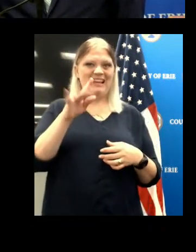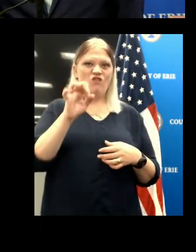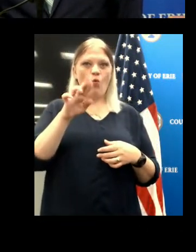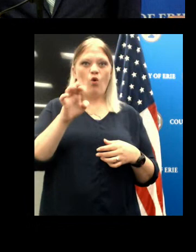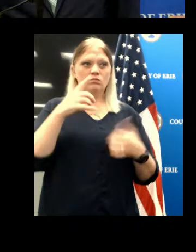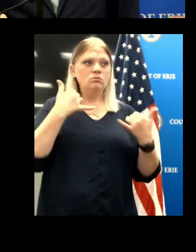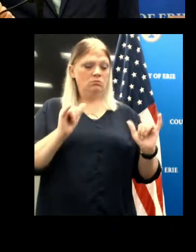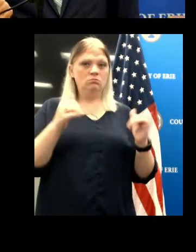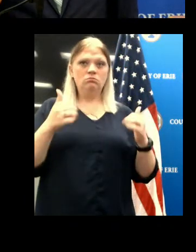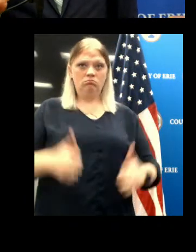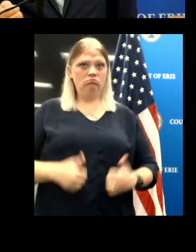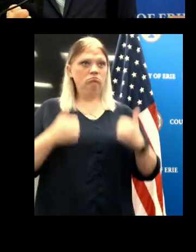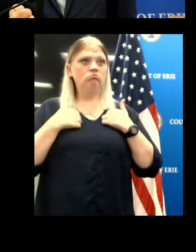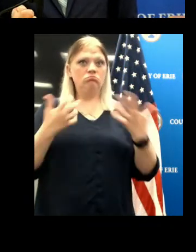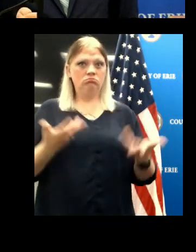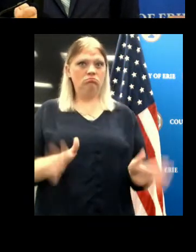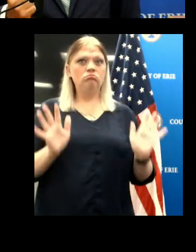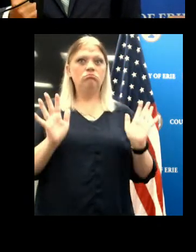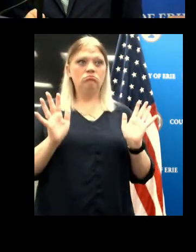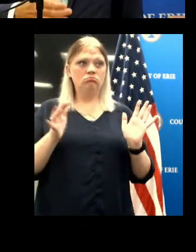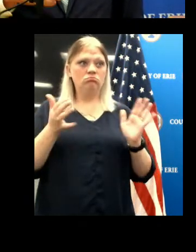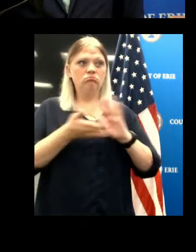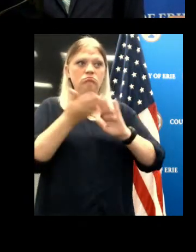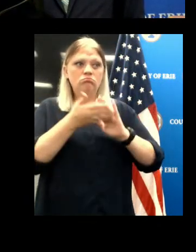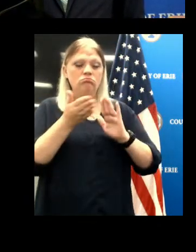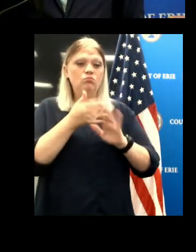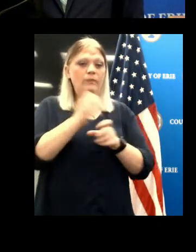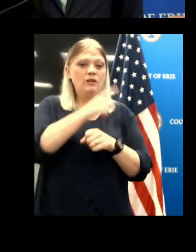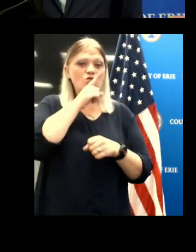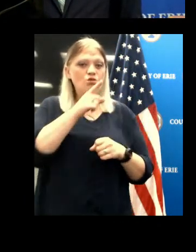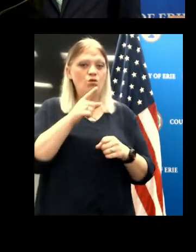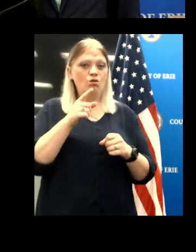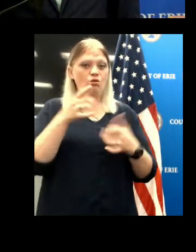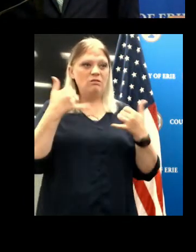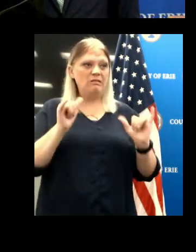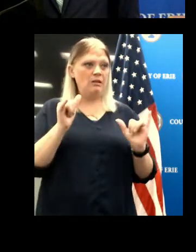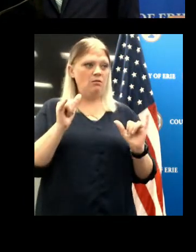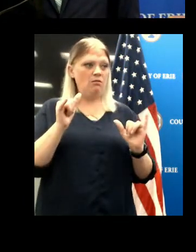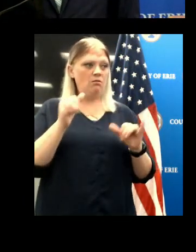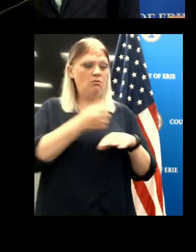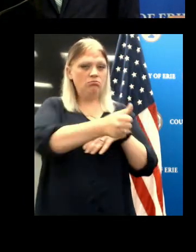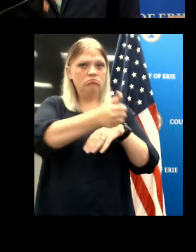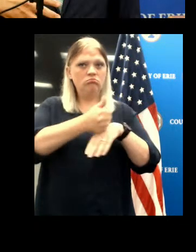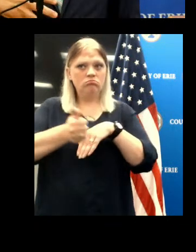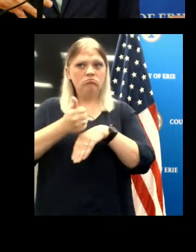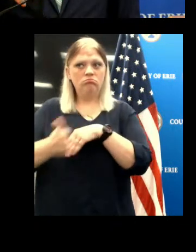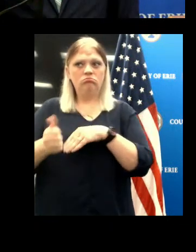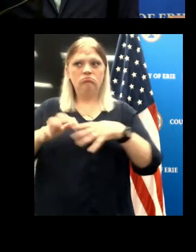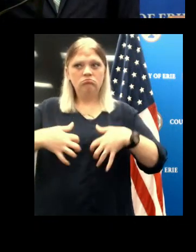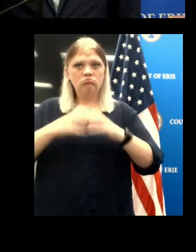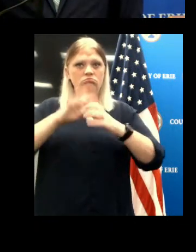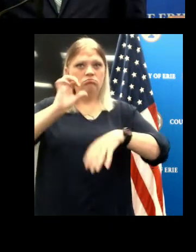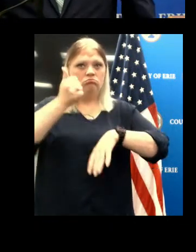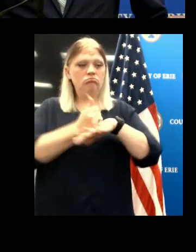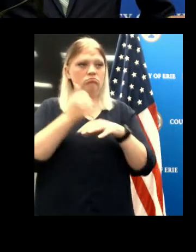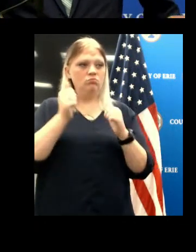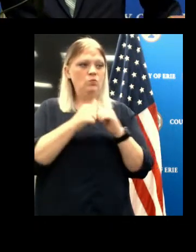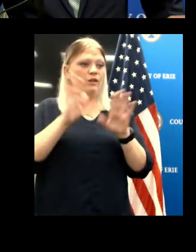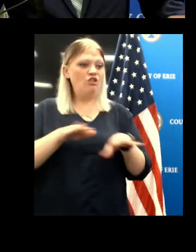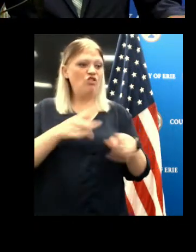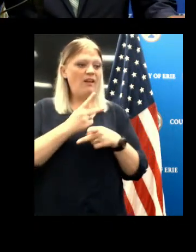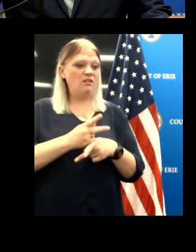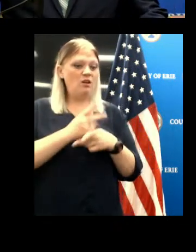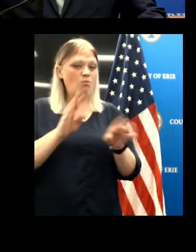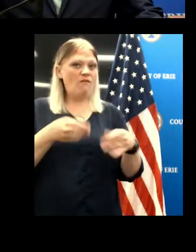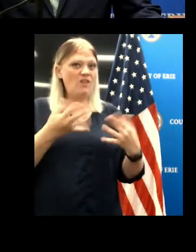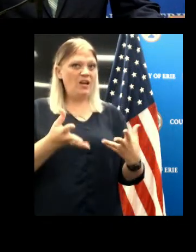exists still to ensure that their people are properly put in place with childcare providers that